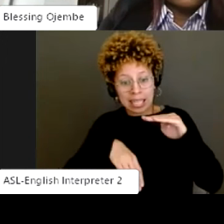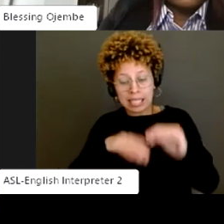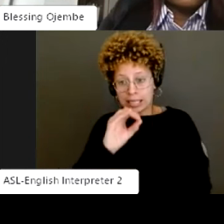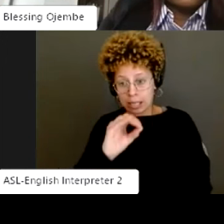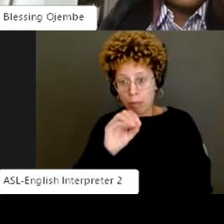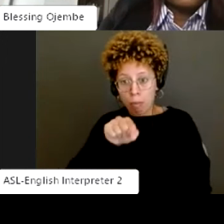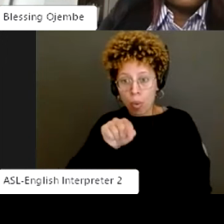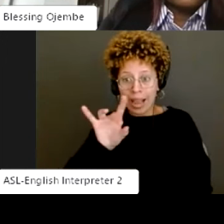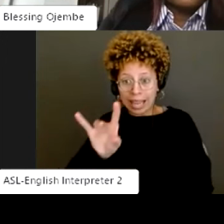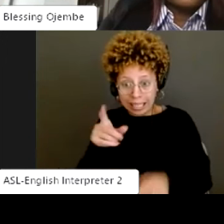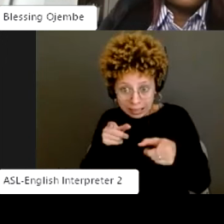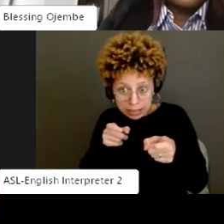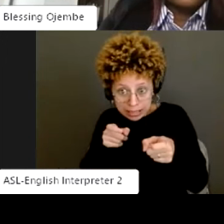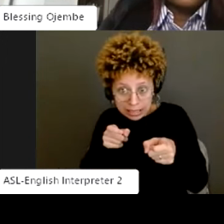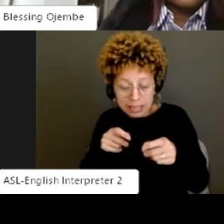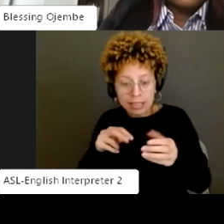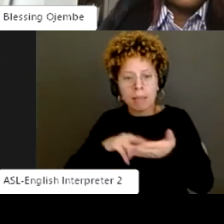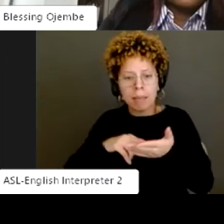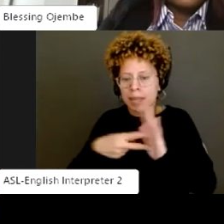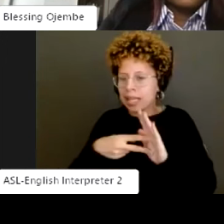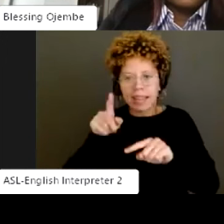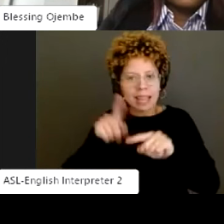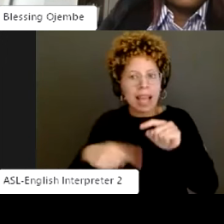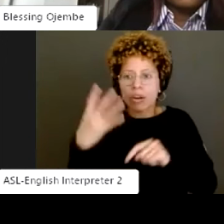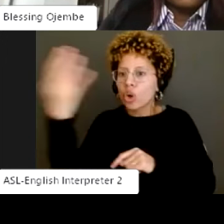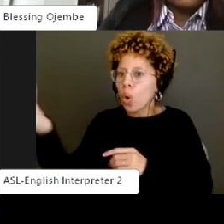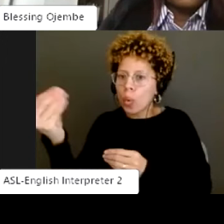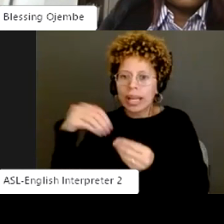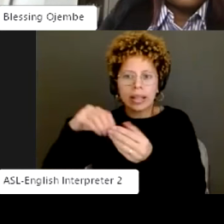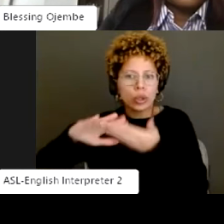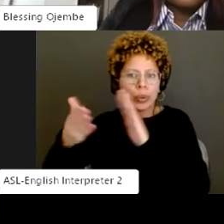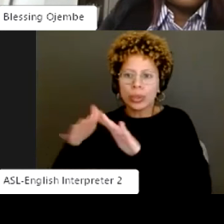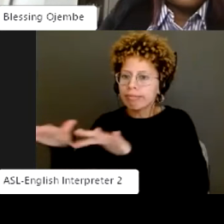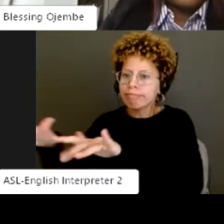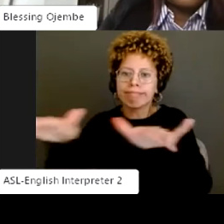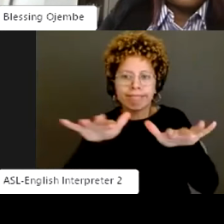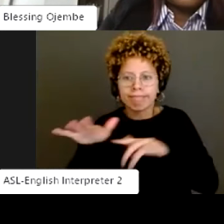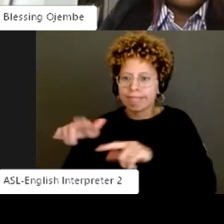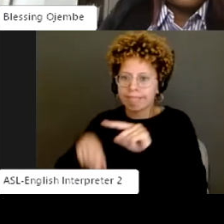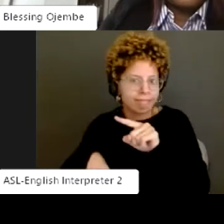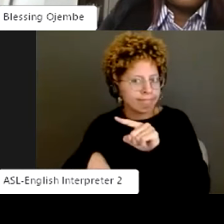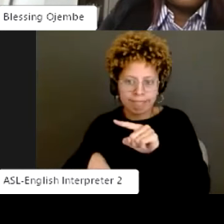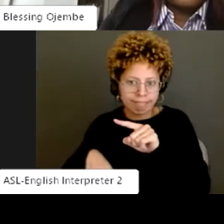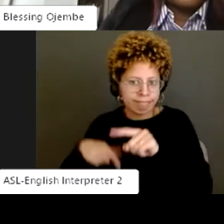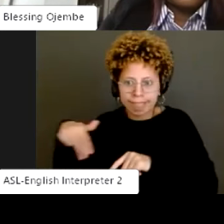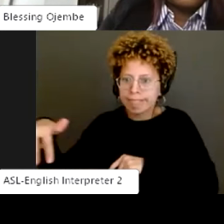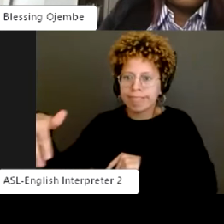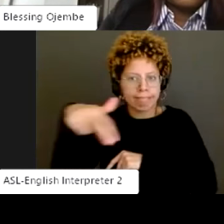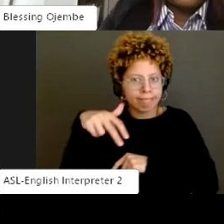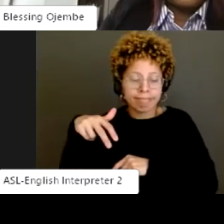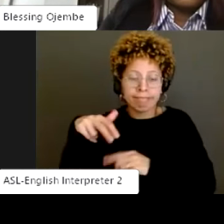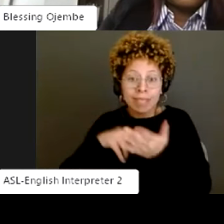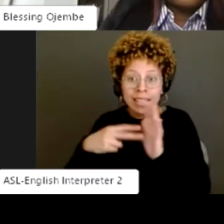are not able to go into the community. And as a result of that, reporting elder